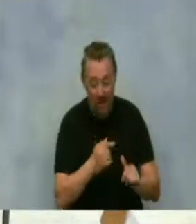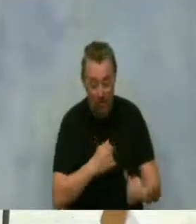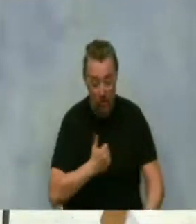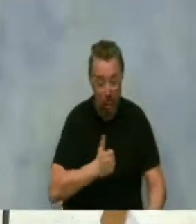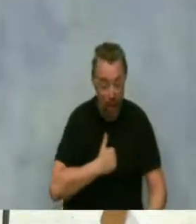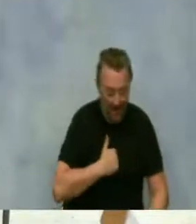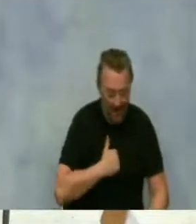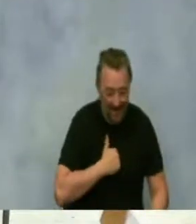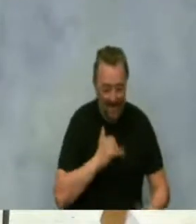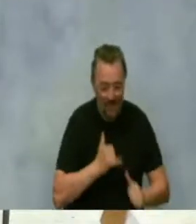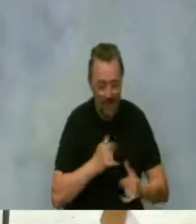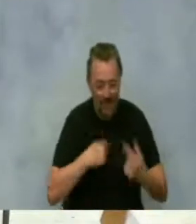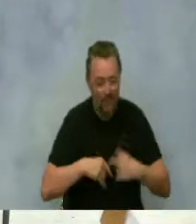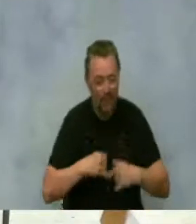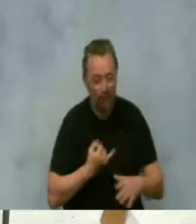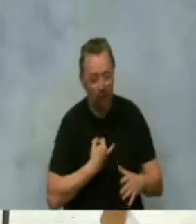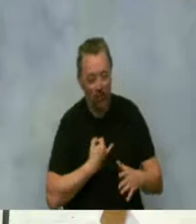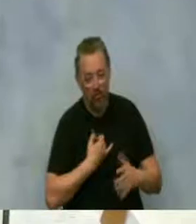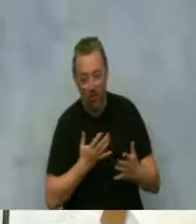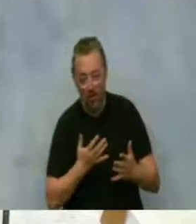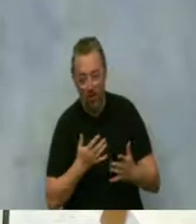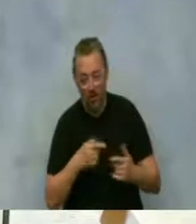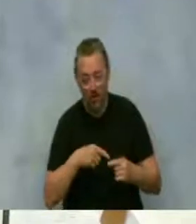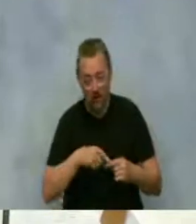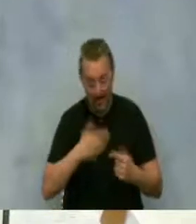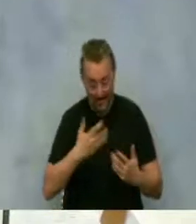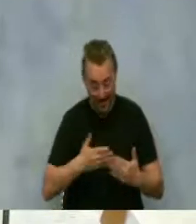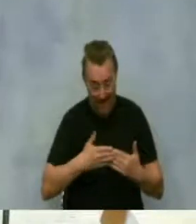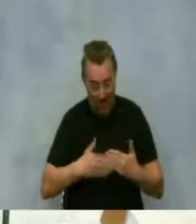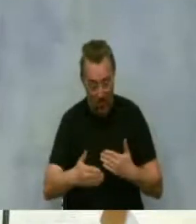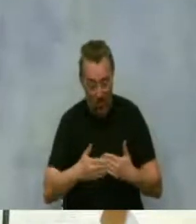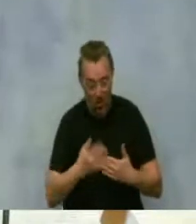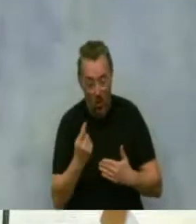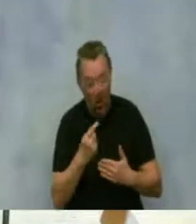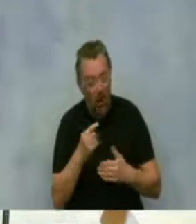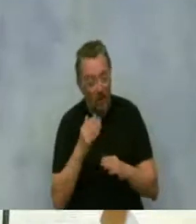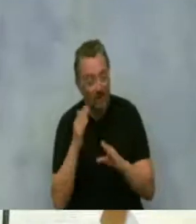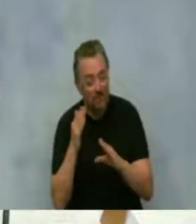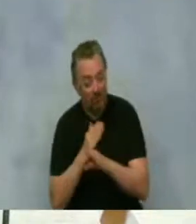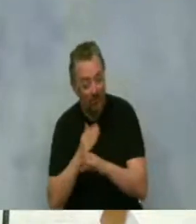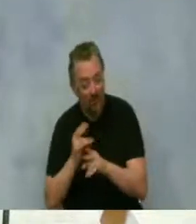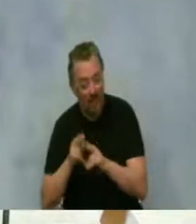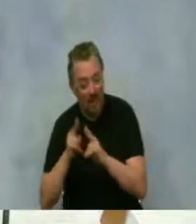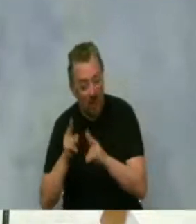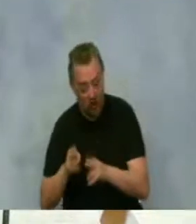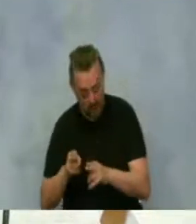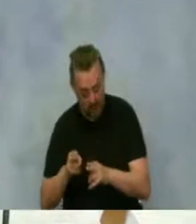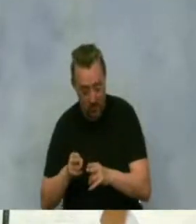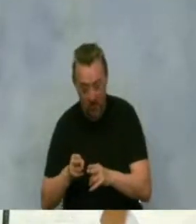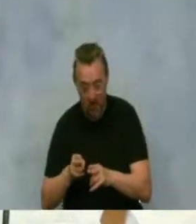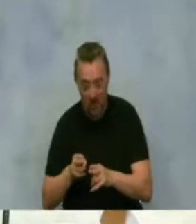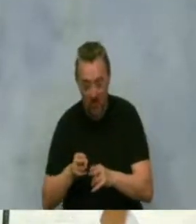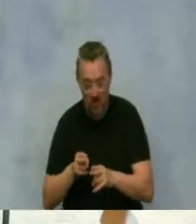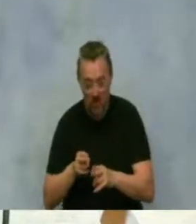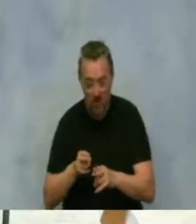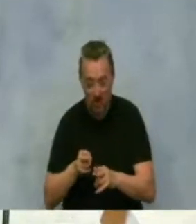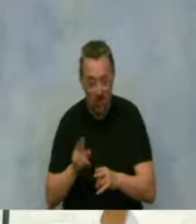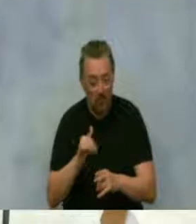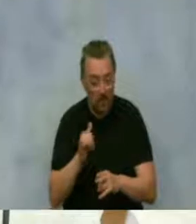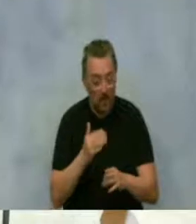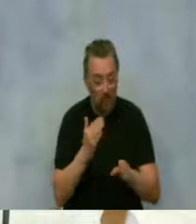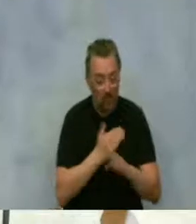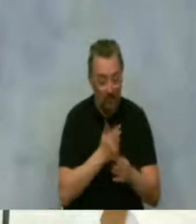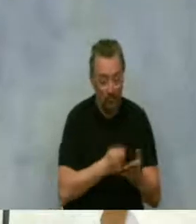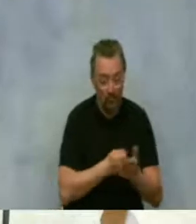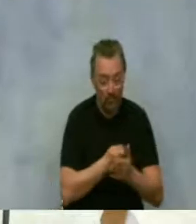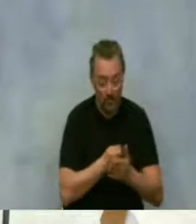this instance that the likelihood of people who are in private housing in the owner-occupied sector and perhaps in private rented may actually